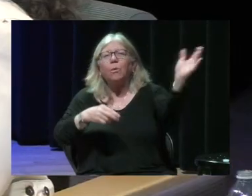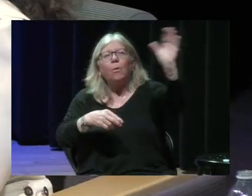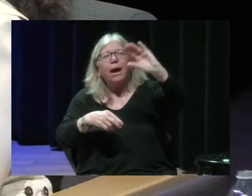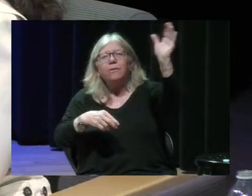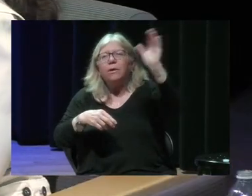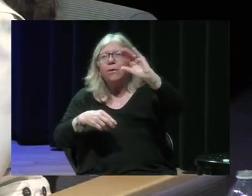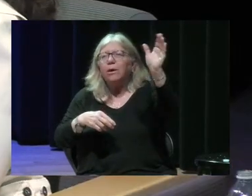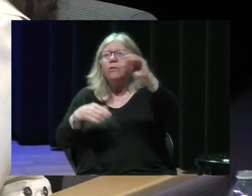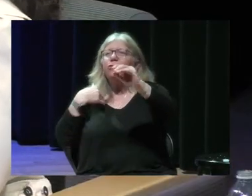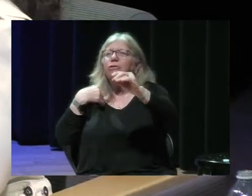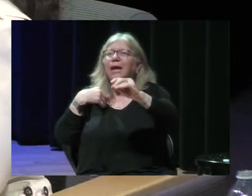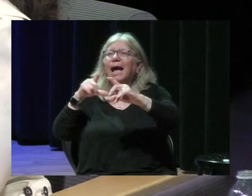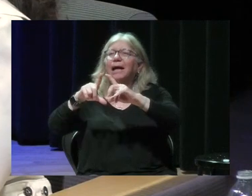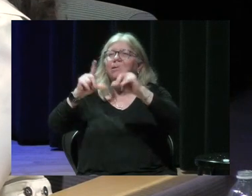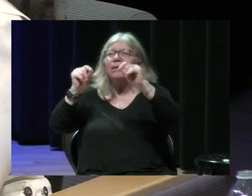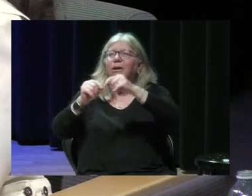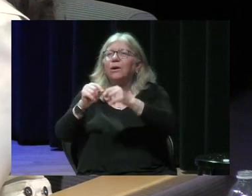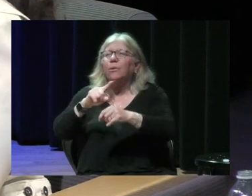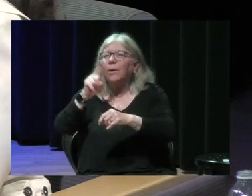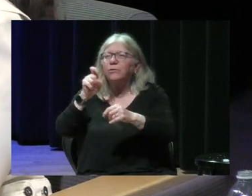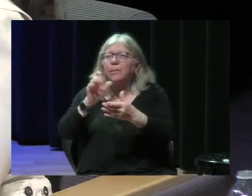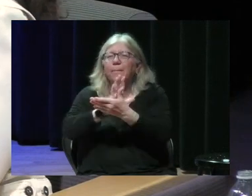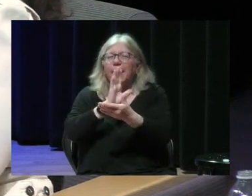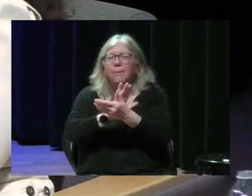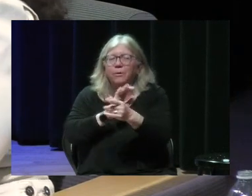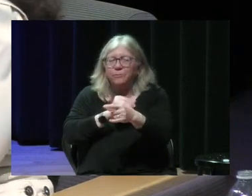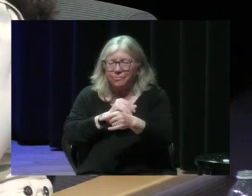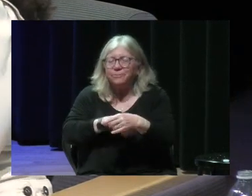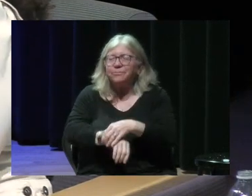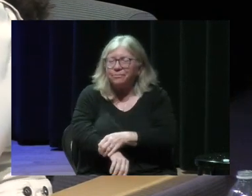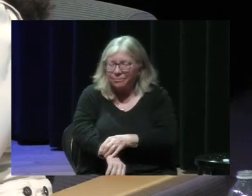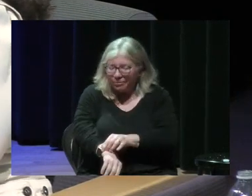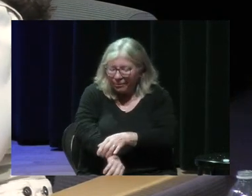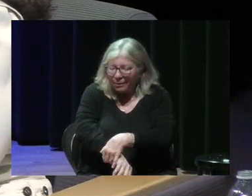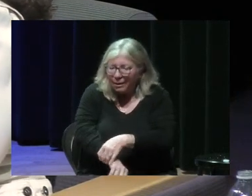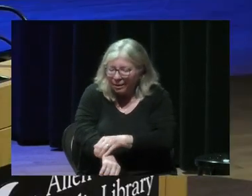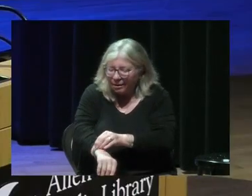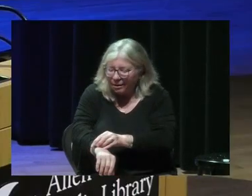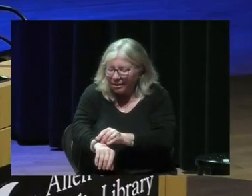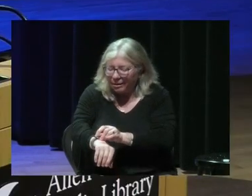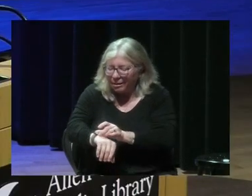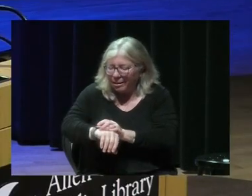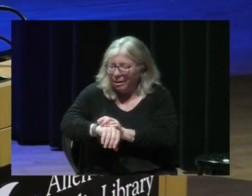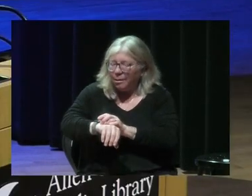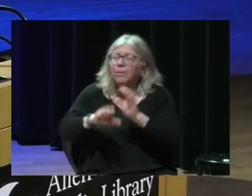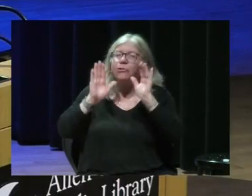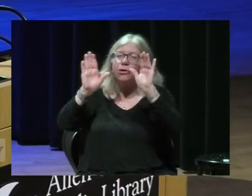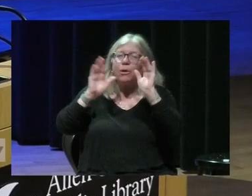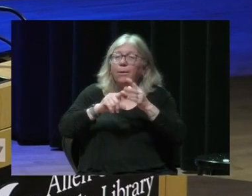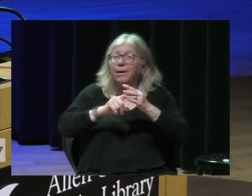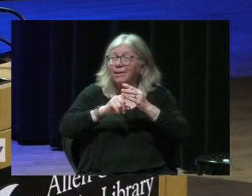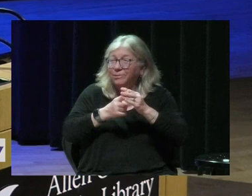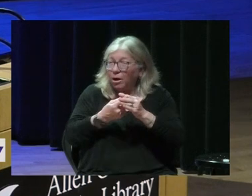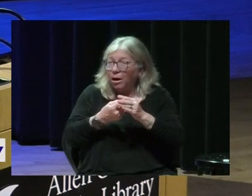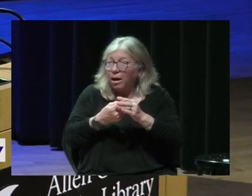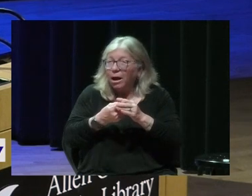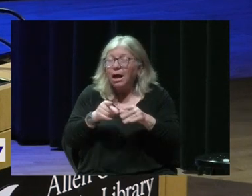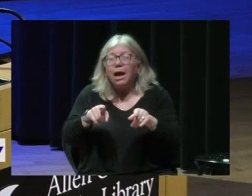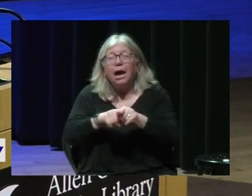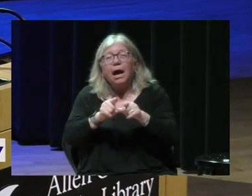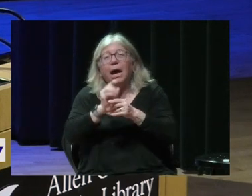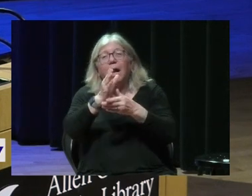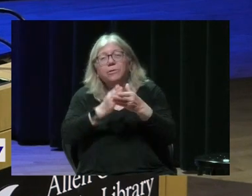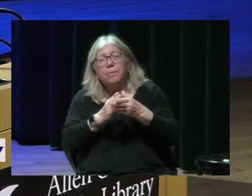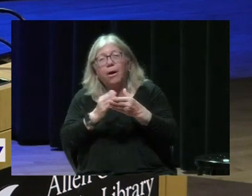crowd. She's got the question for you guys. Sheets for you. Perfect. But here's a great one to start off. As part of making